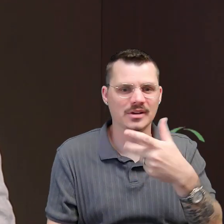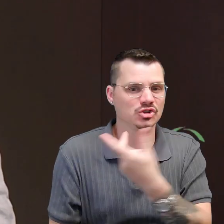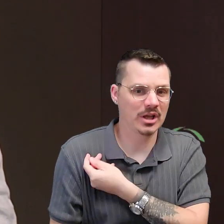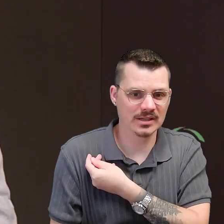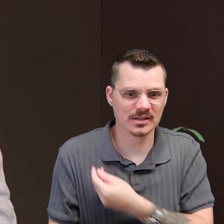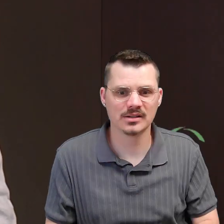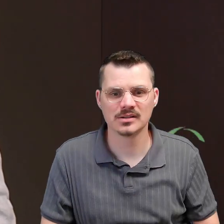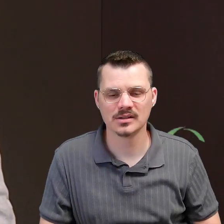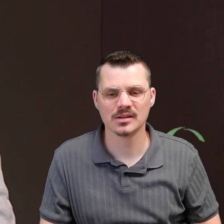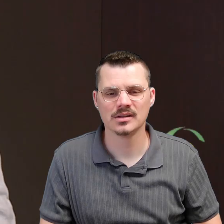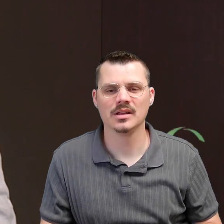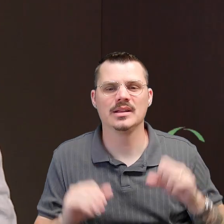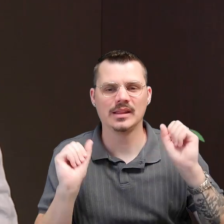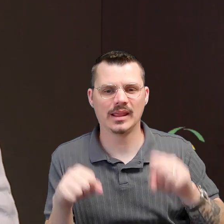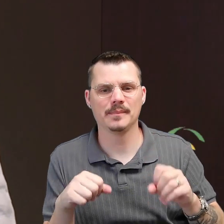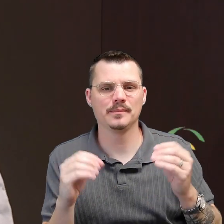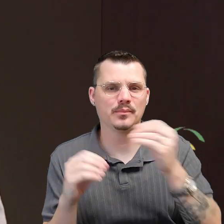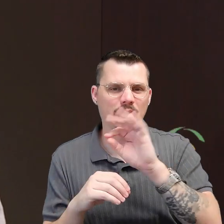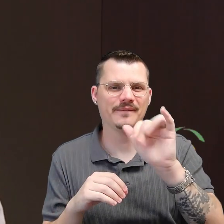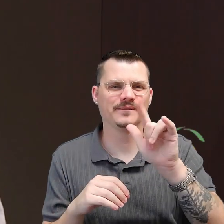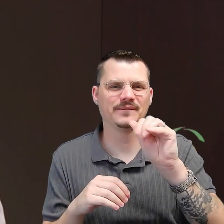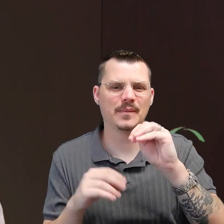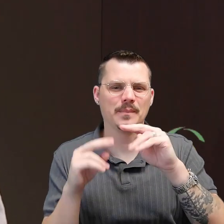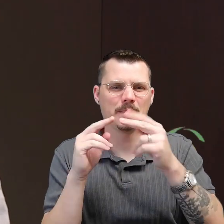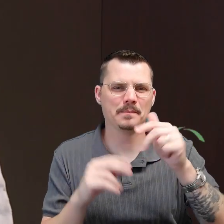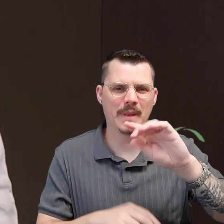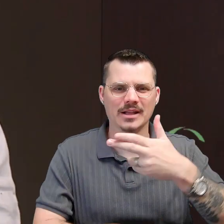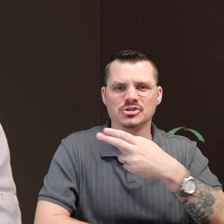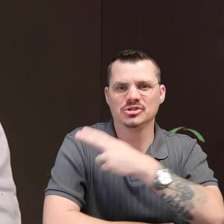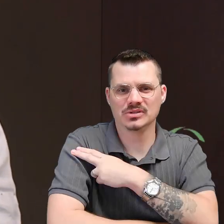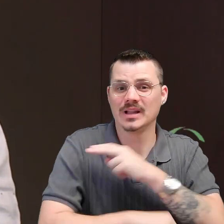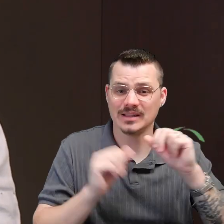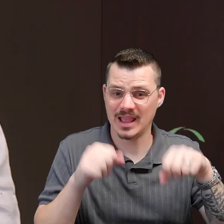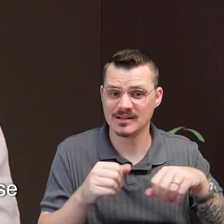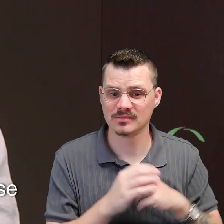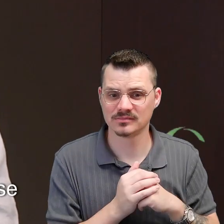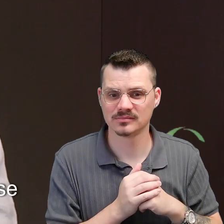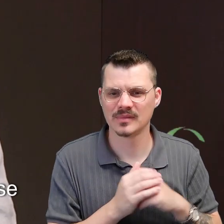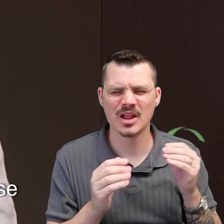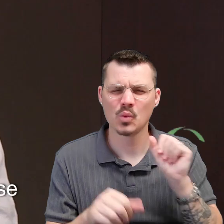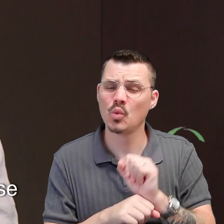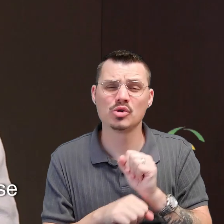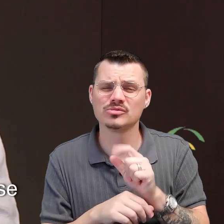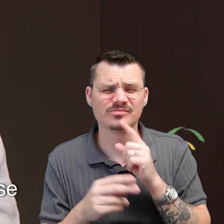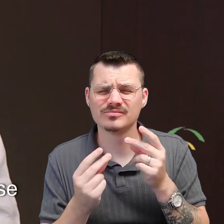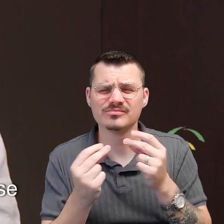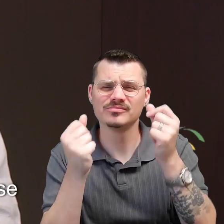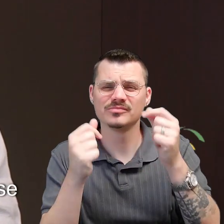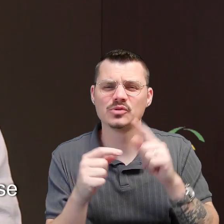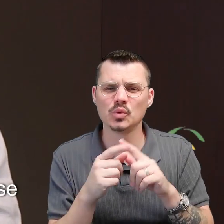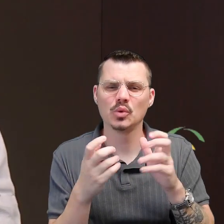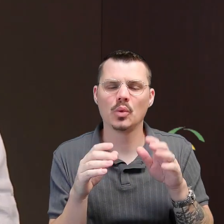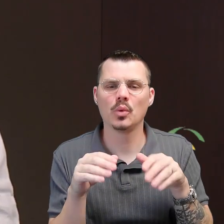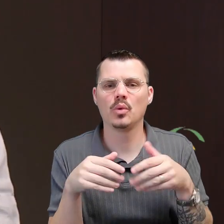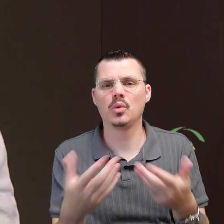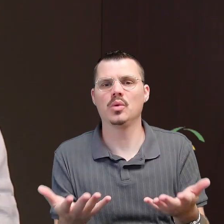injected. Can be put on as a film, as a patch, and works right away to relieve